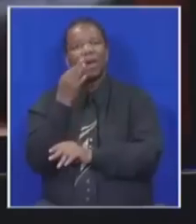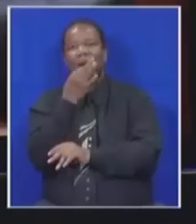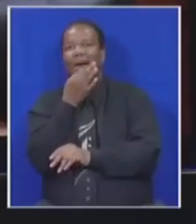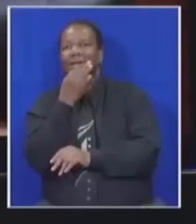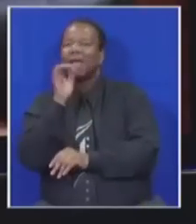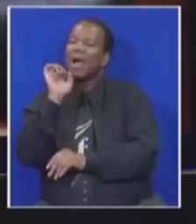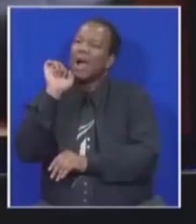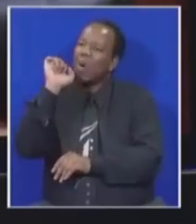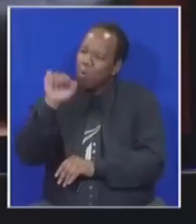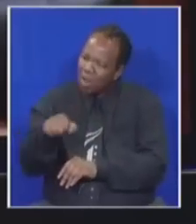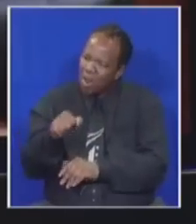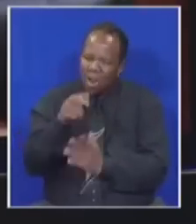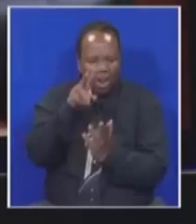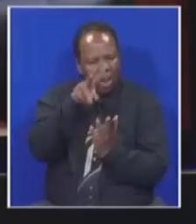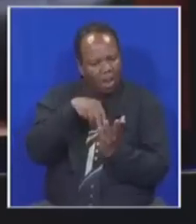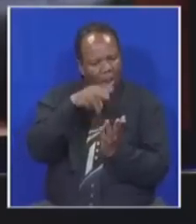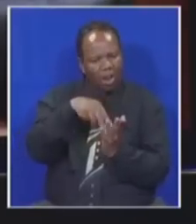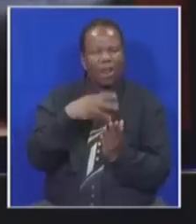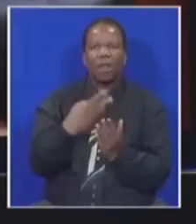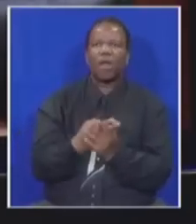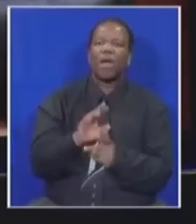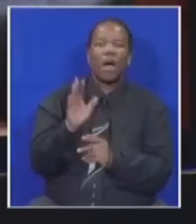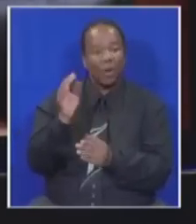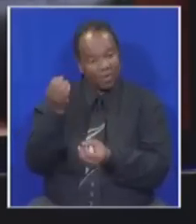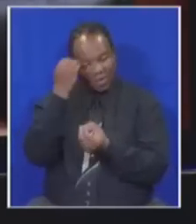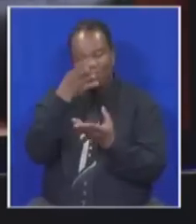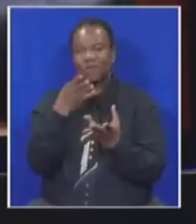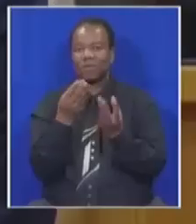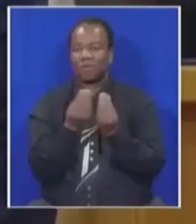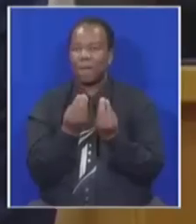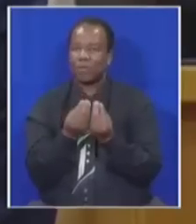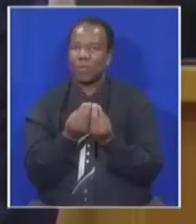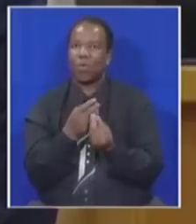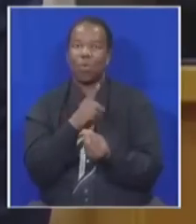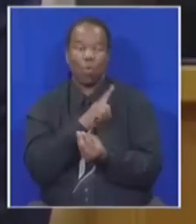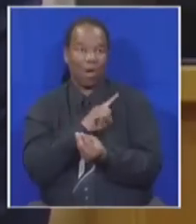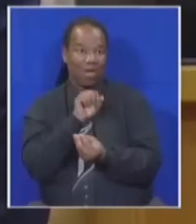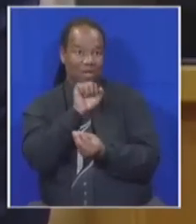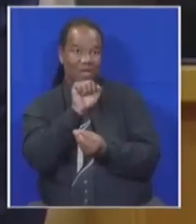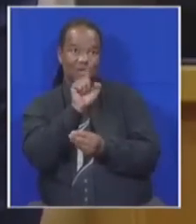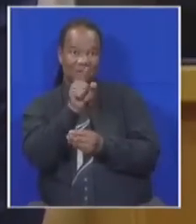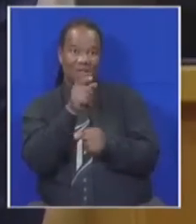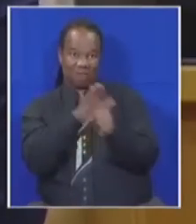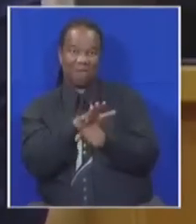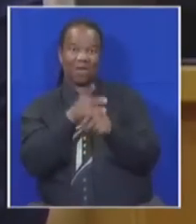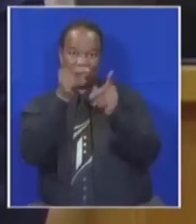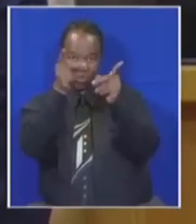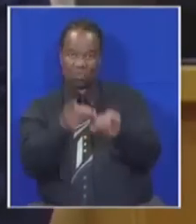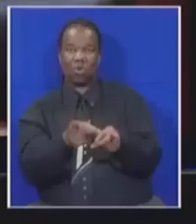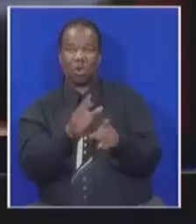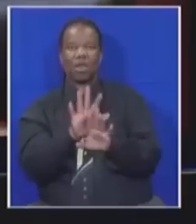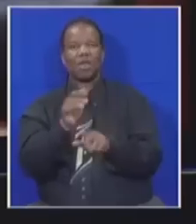look into what he was saying. I wish to bring something to your attention, though, because it's going to affect your ruling. If it is still on